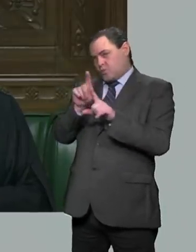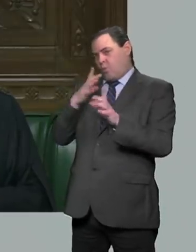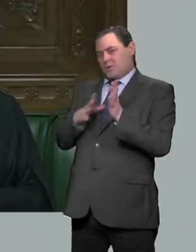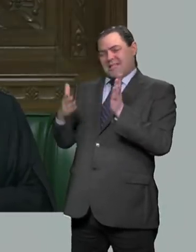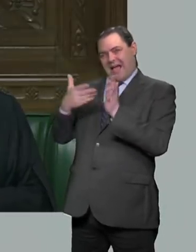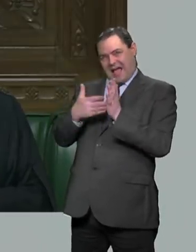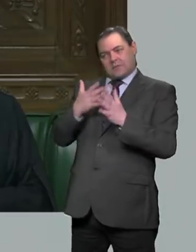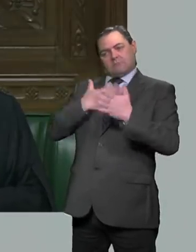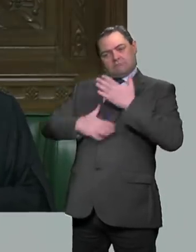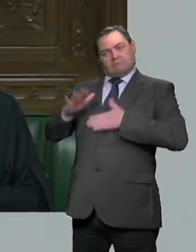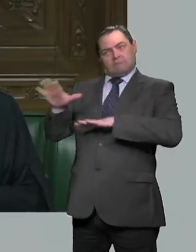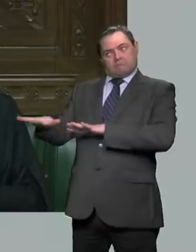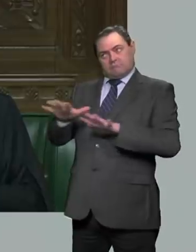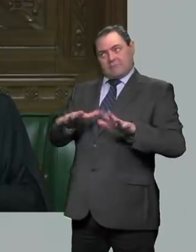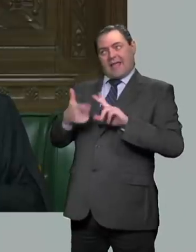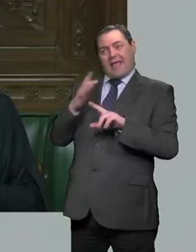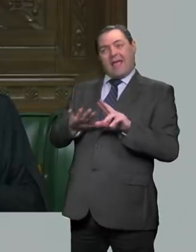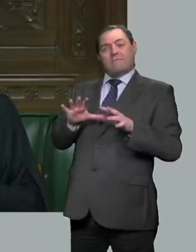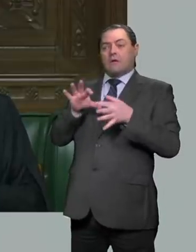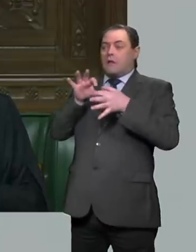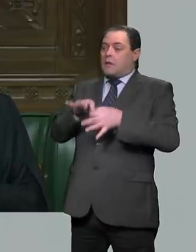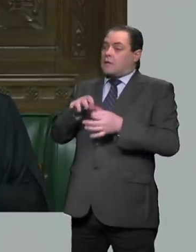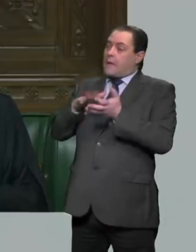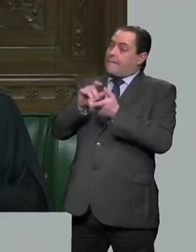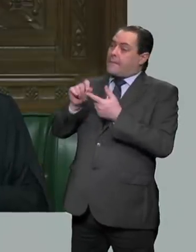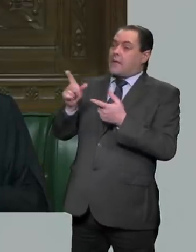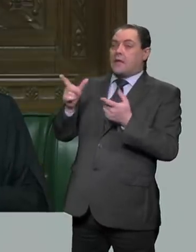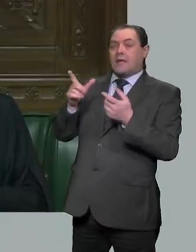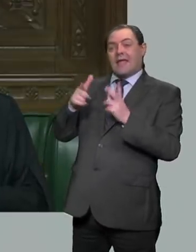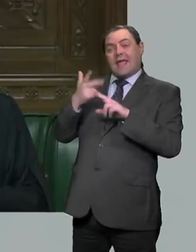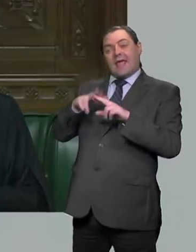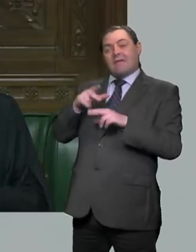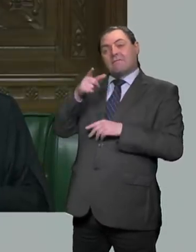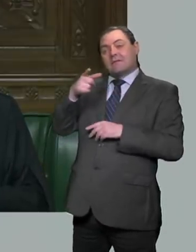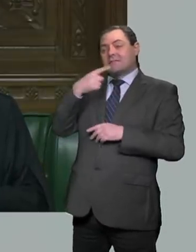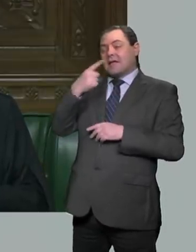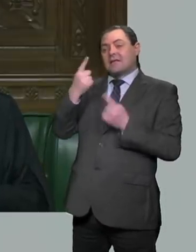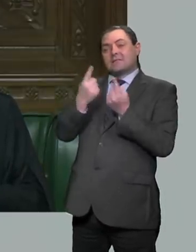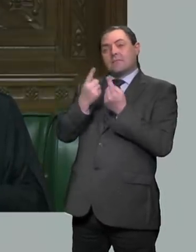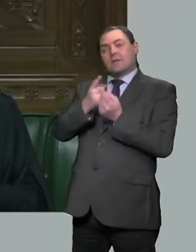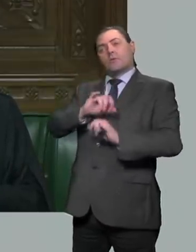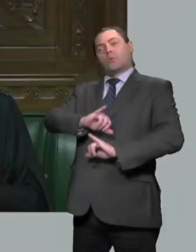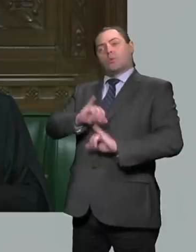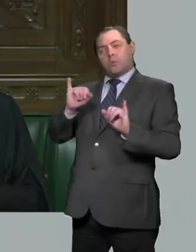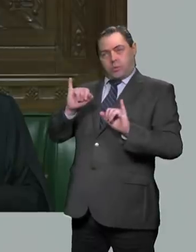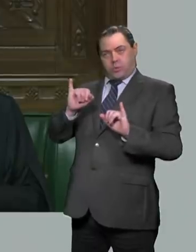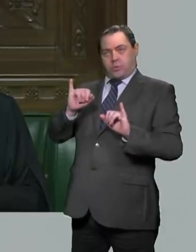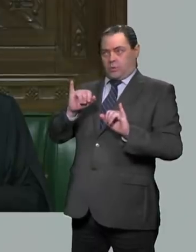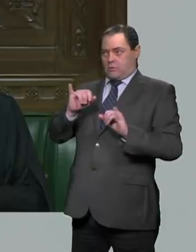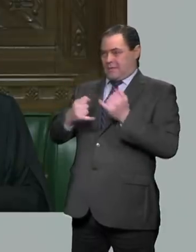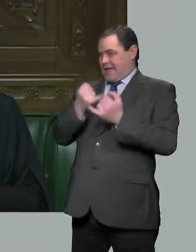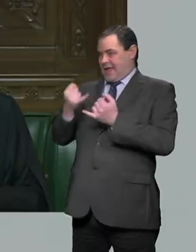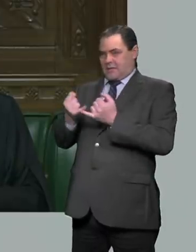that expressions when used in respect of the members, which are regarded with particular seriousness, generally leading to